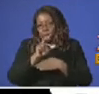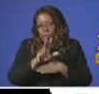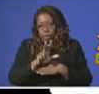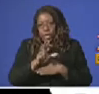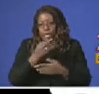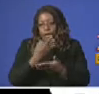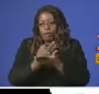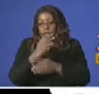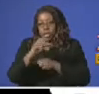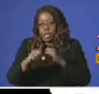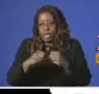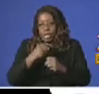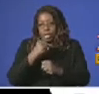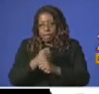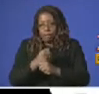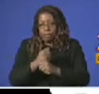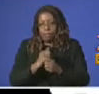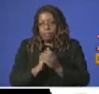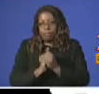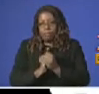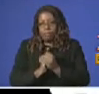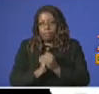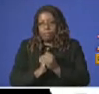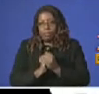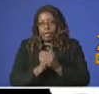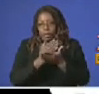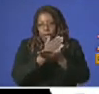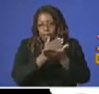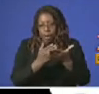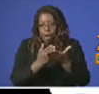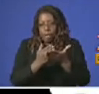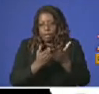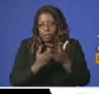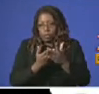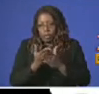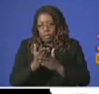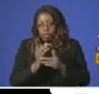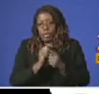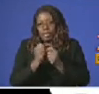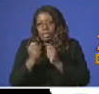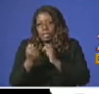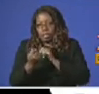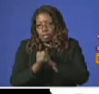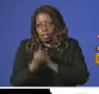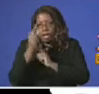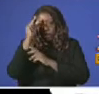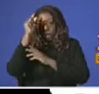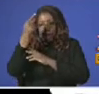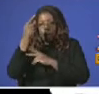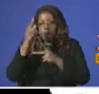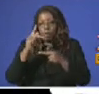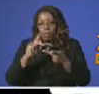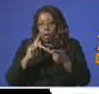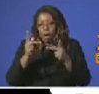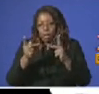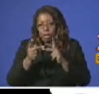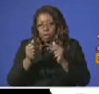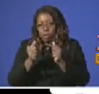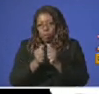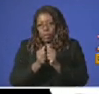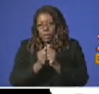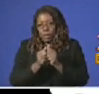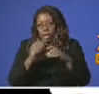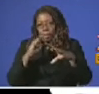2020-2023 fiscal year. At various stages throughout the IPSIS transition, the government will need to partner closely with BICOM